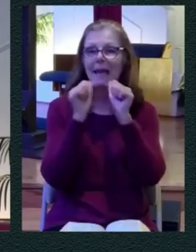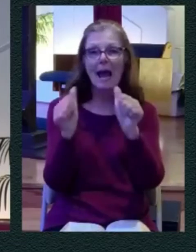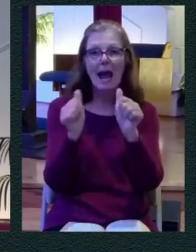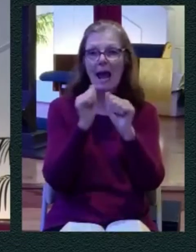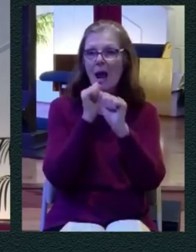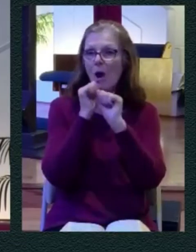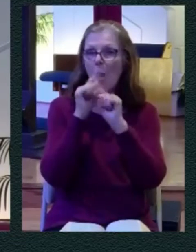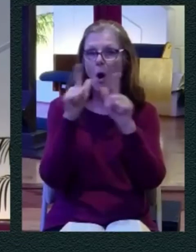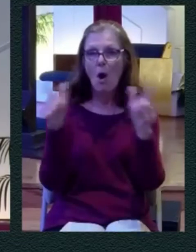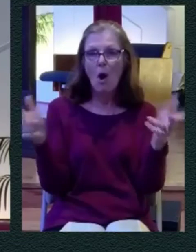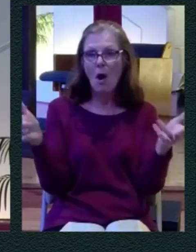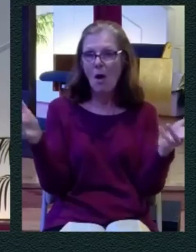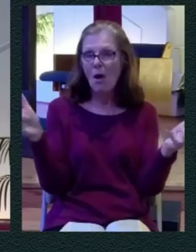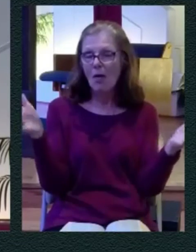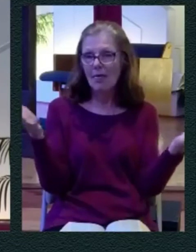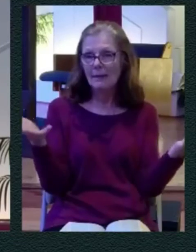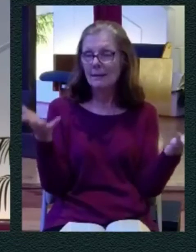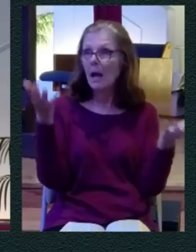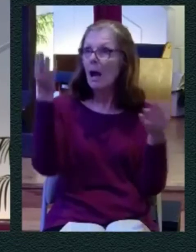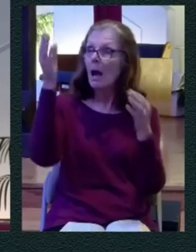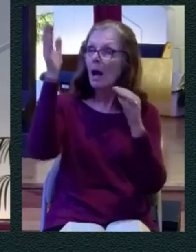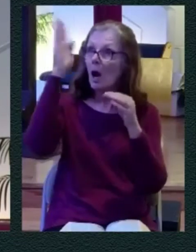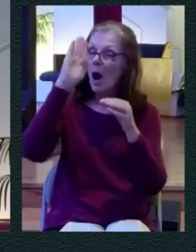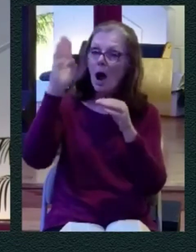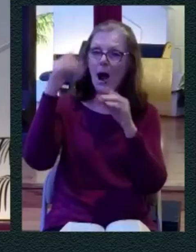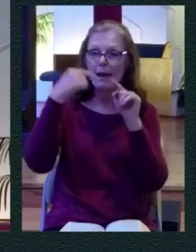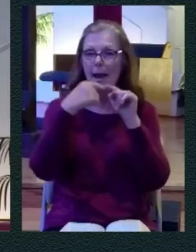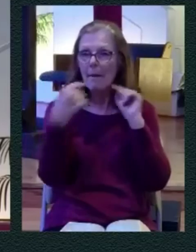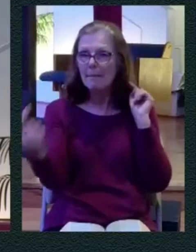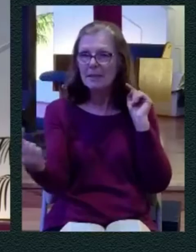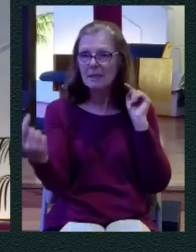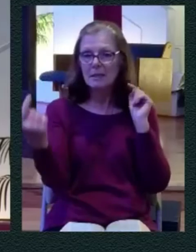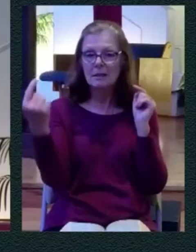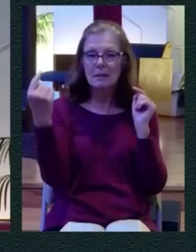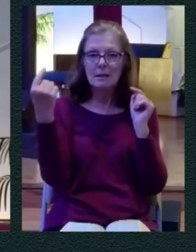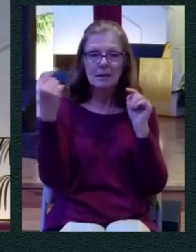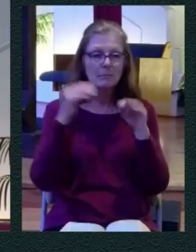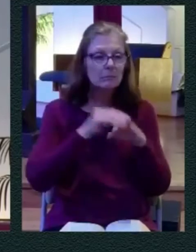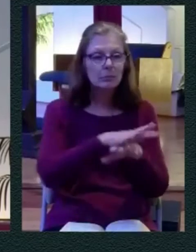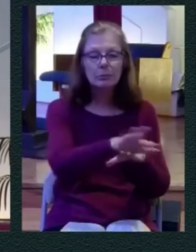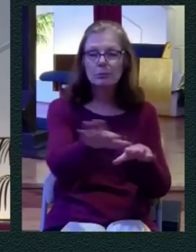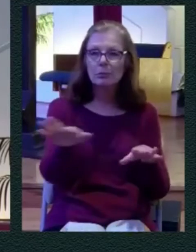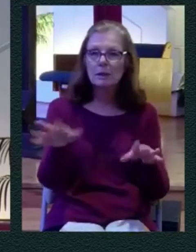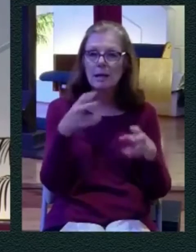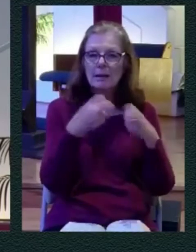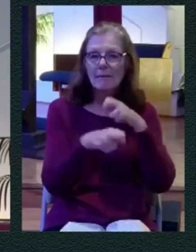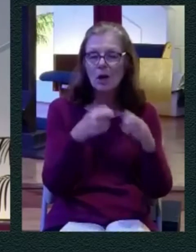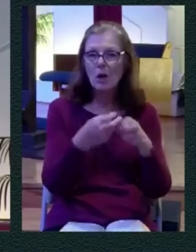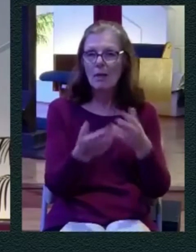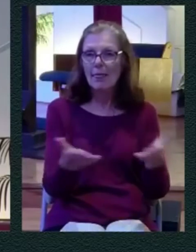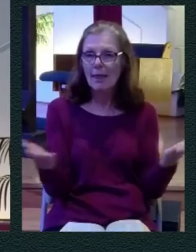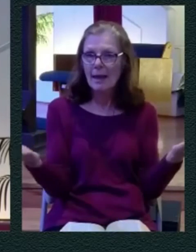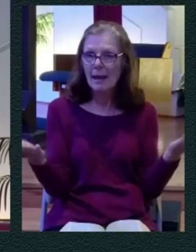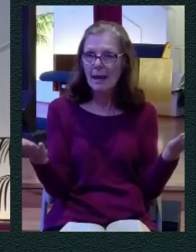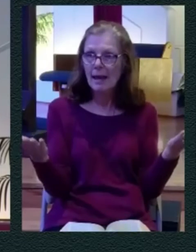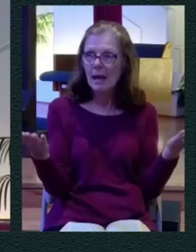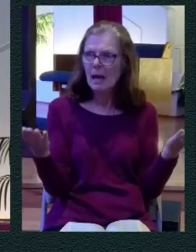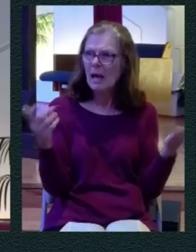This movement of God in the realm of difficult things. This opposition of